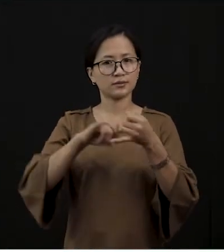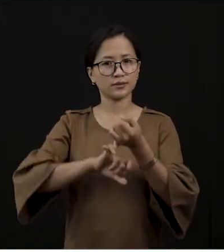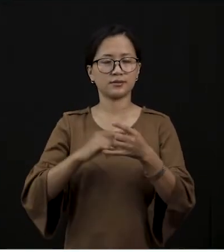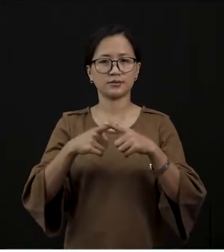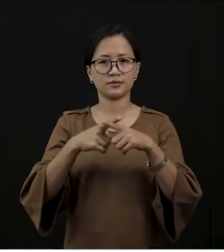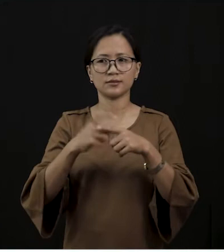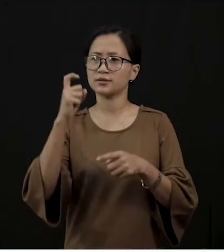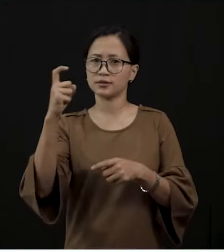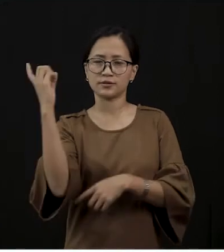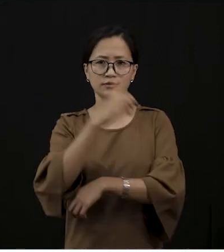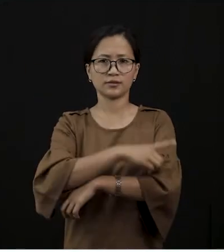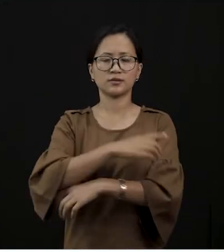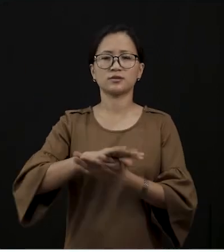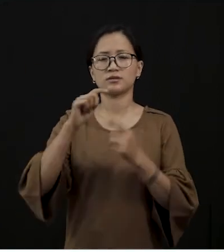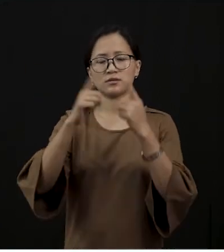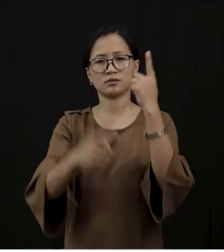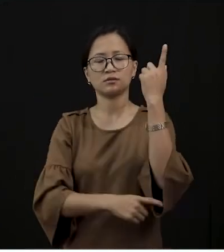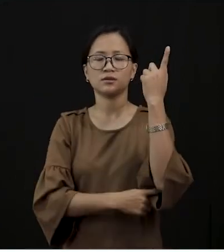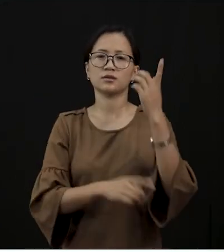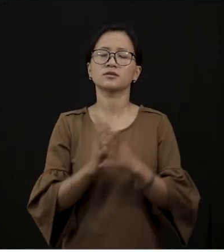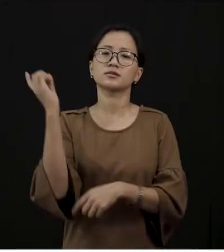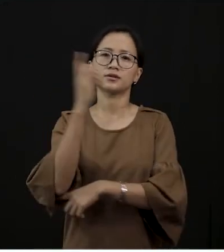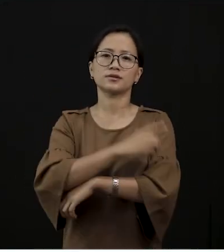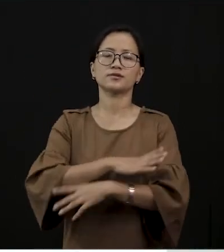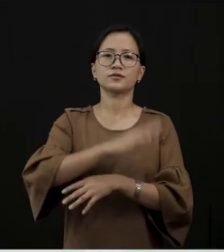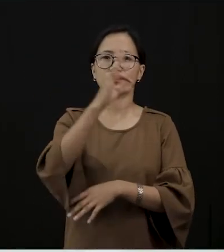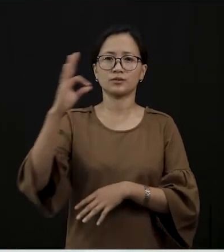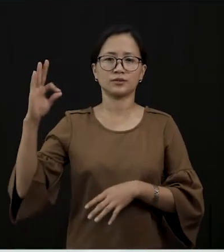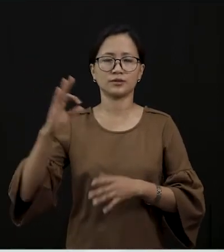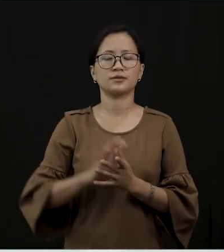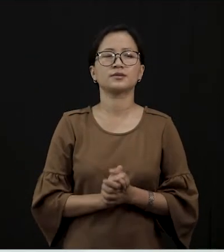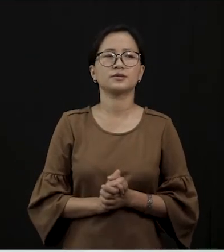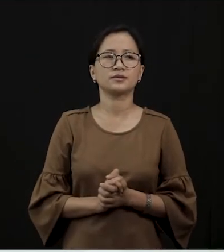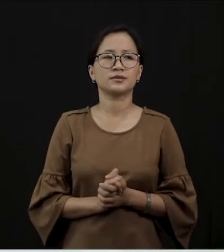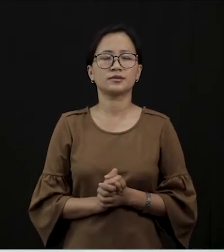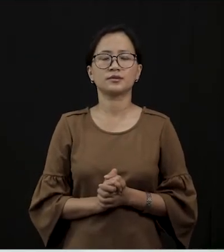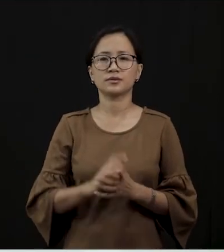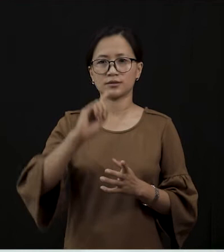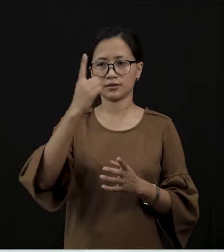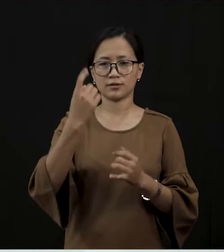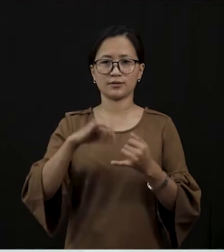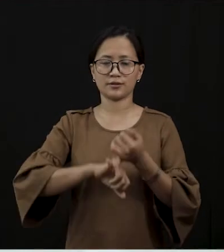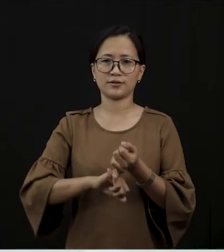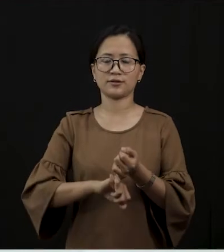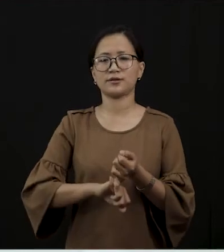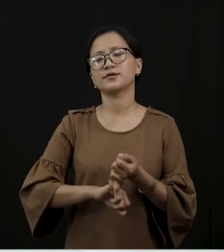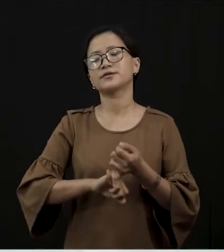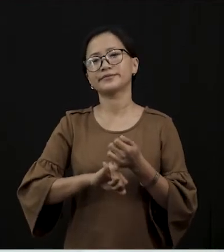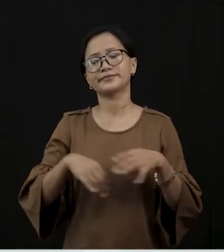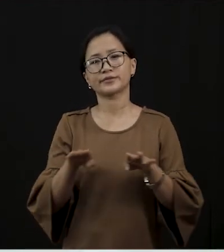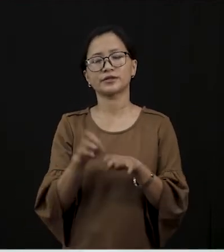the seventh day or the last day of the week. Look here, Sunday is the first